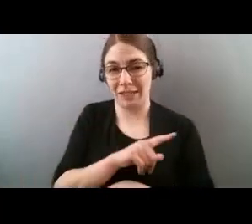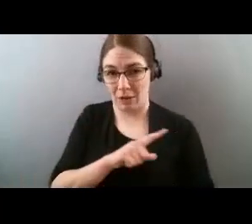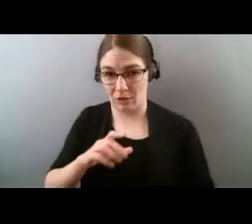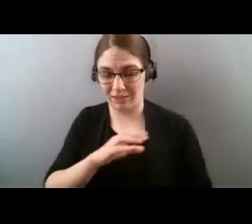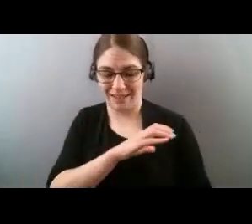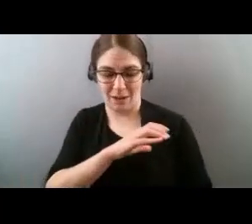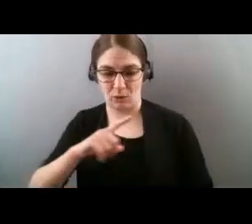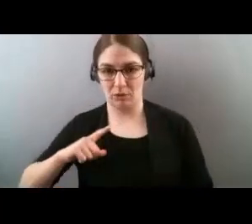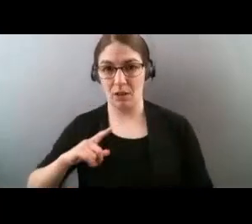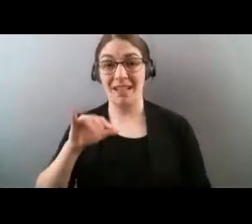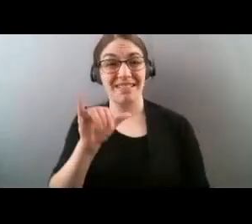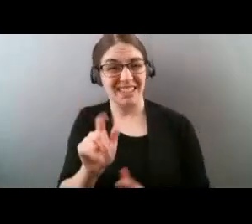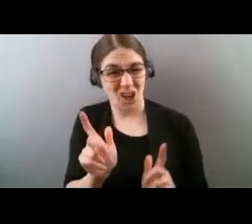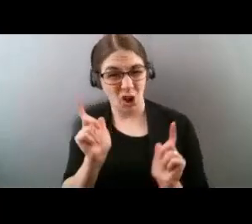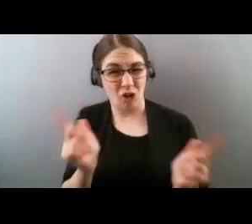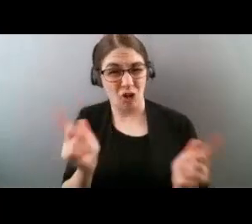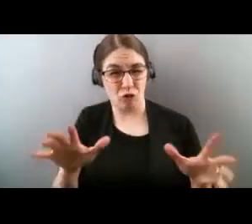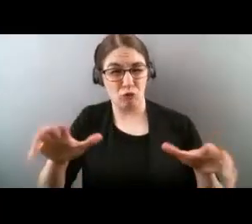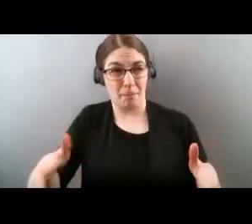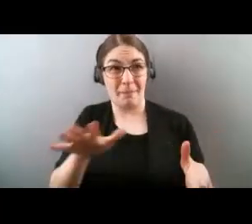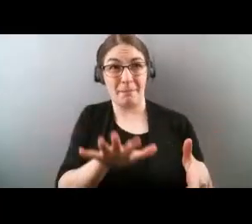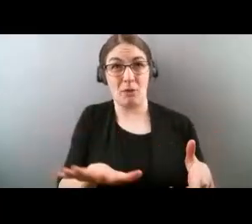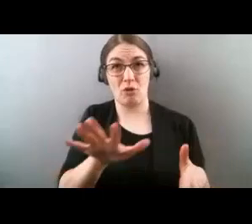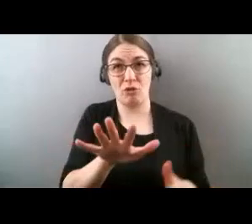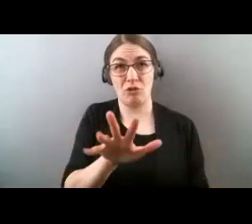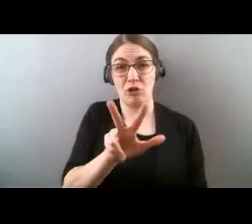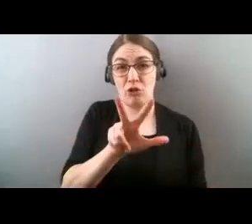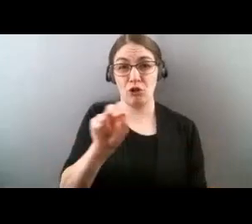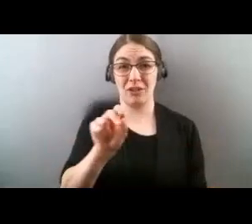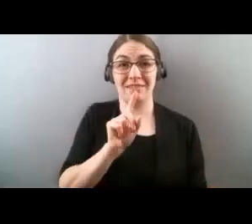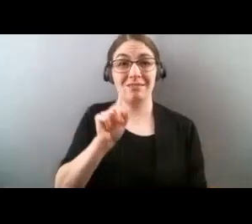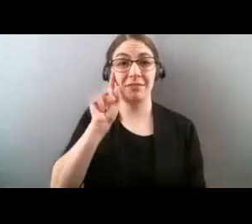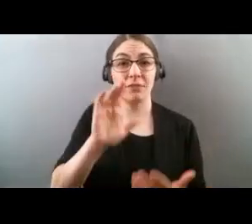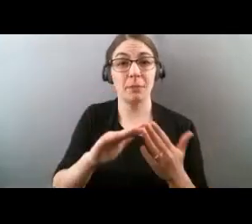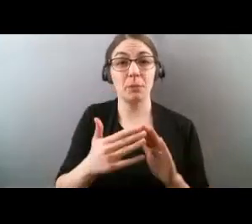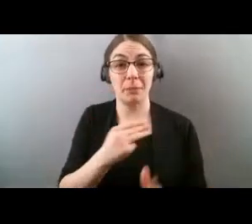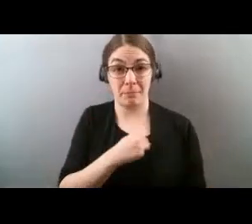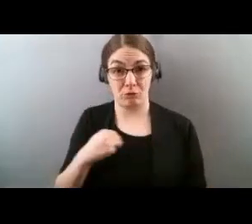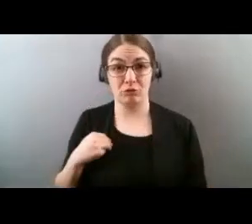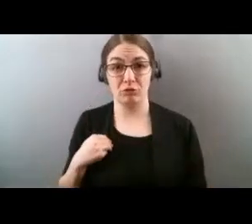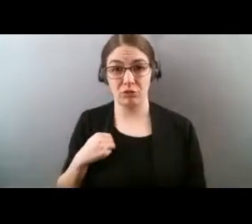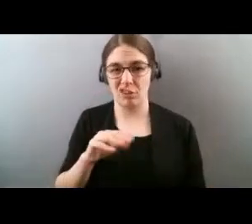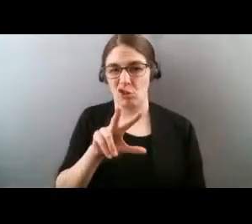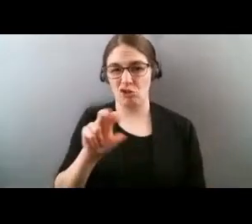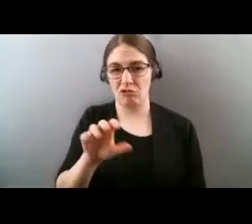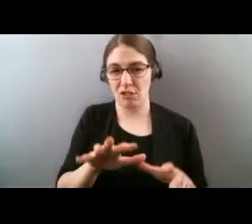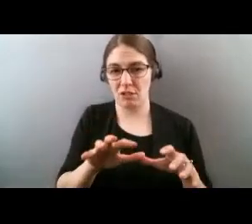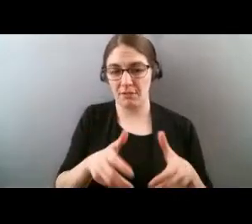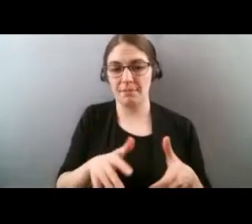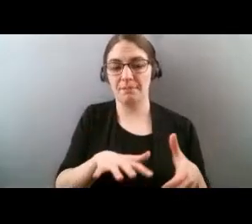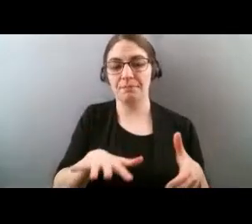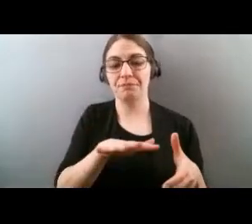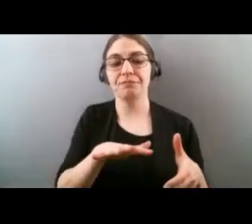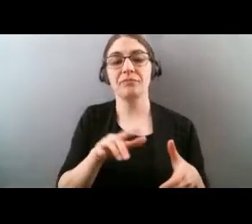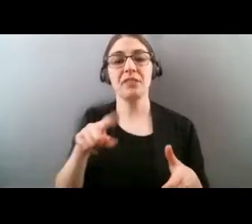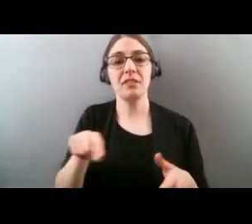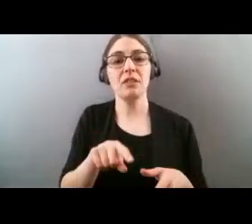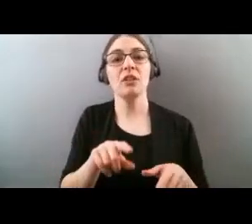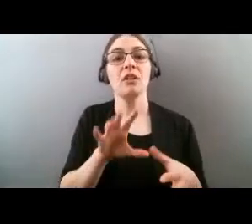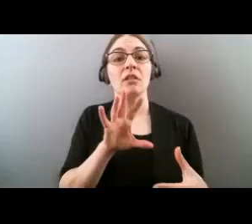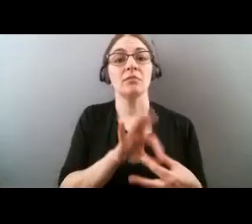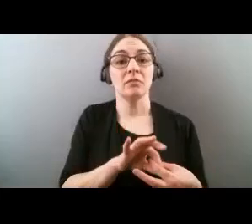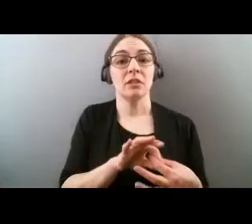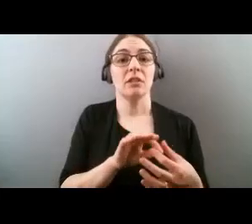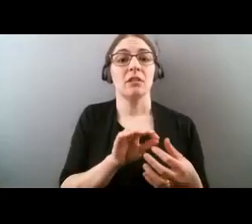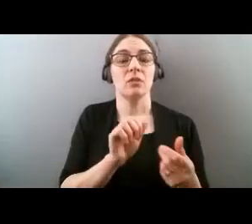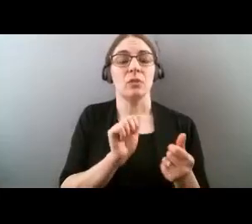of about 30 deaf community members who have ties both to community organizations that